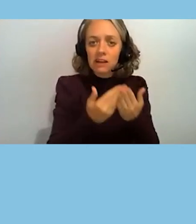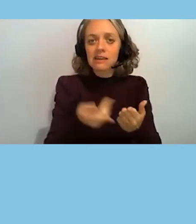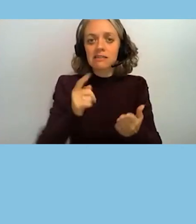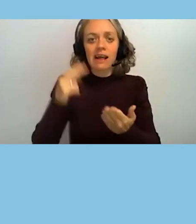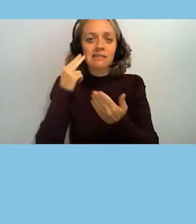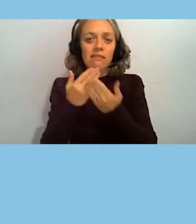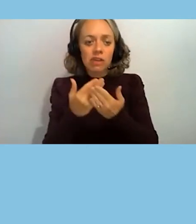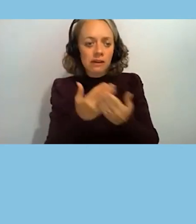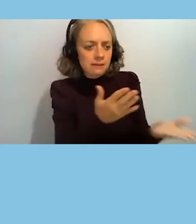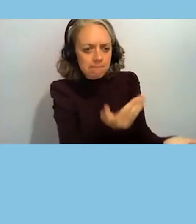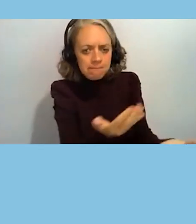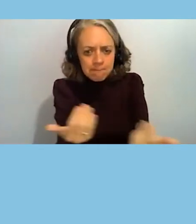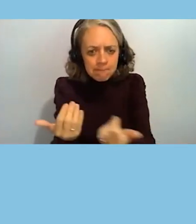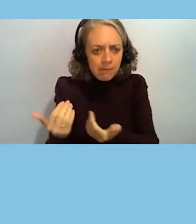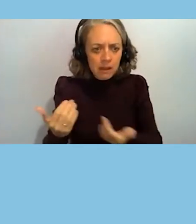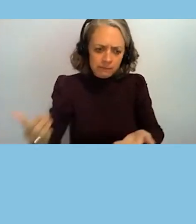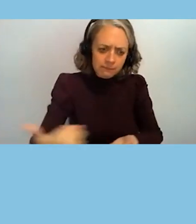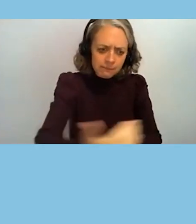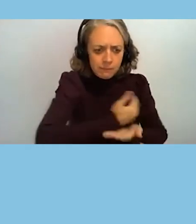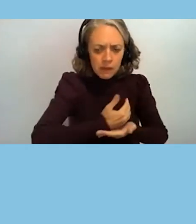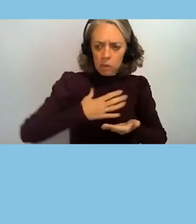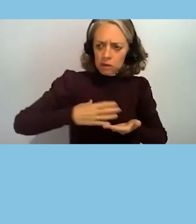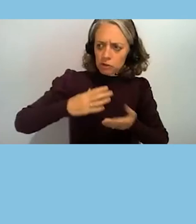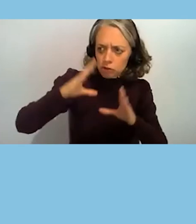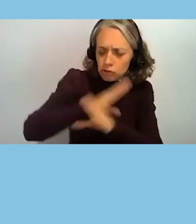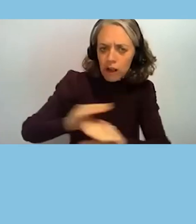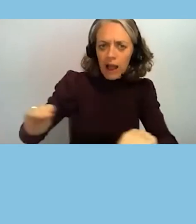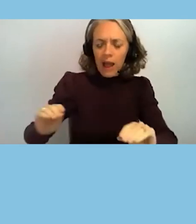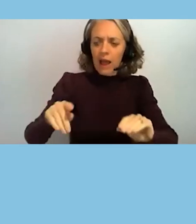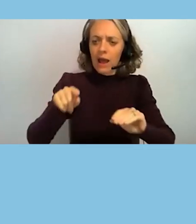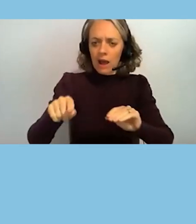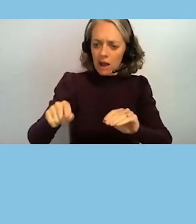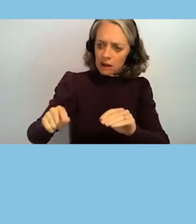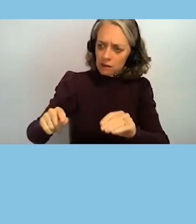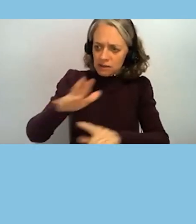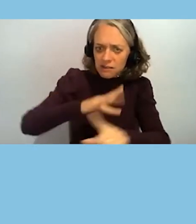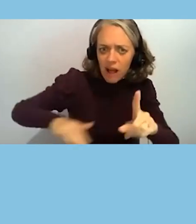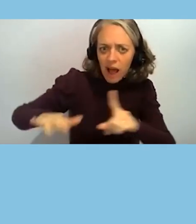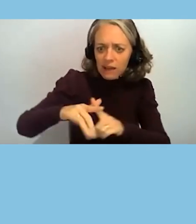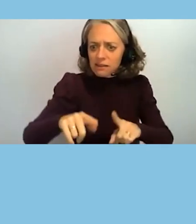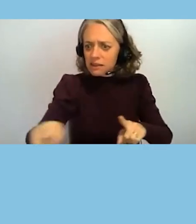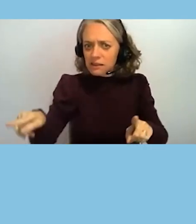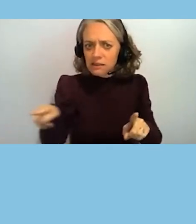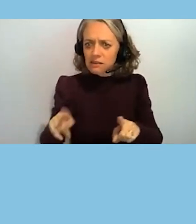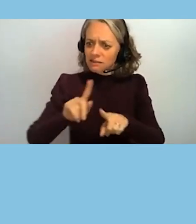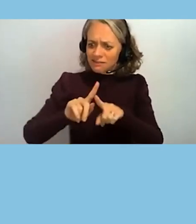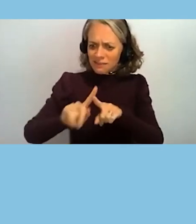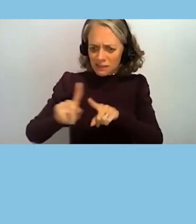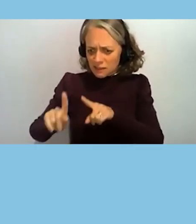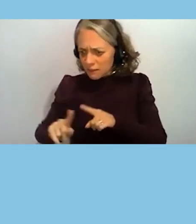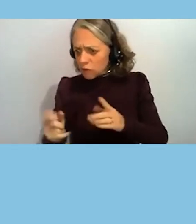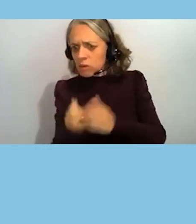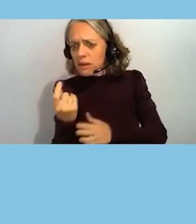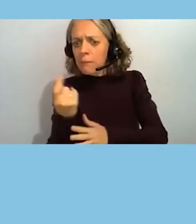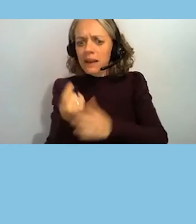to do was to share with new communities the exciting foment of work being made by artists out of and through access